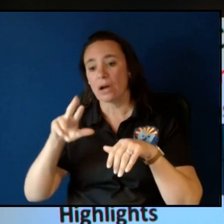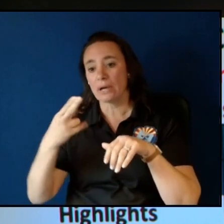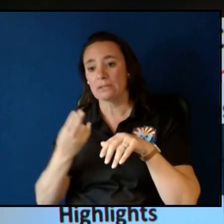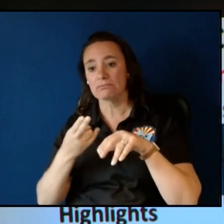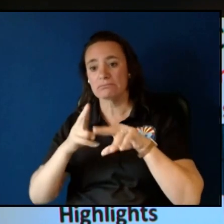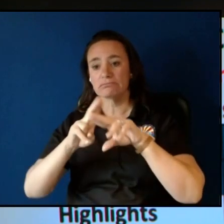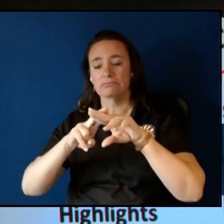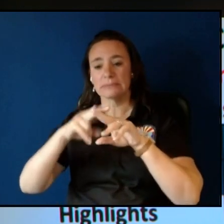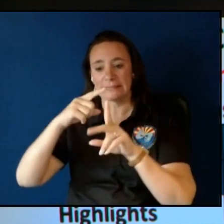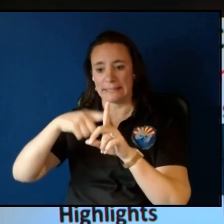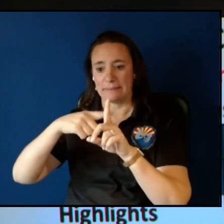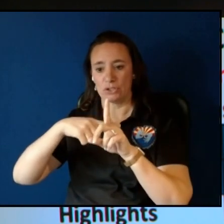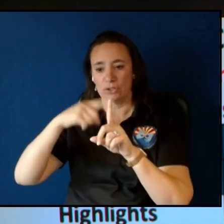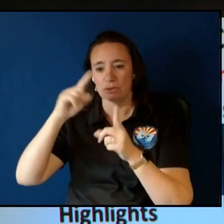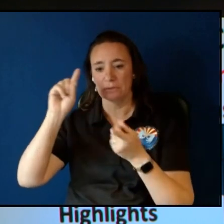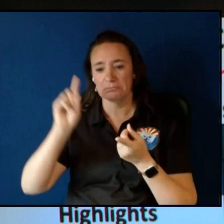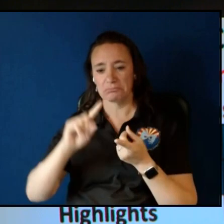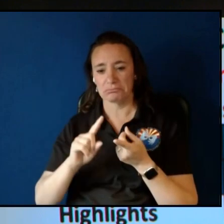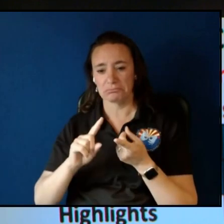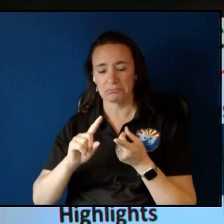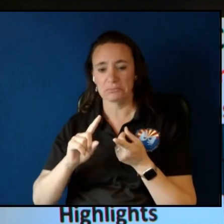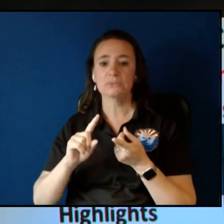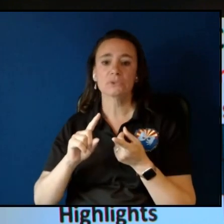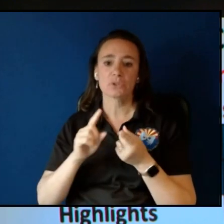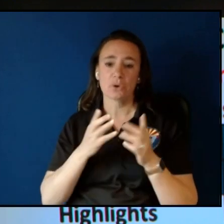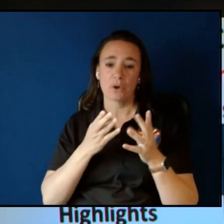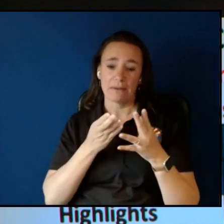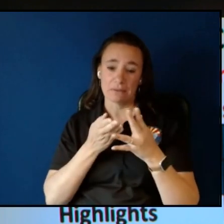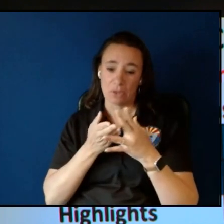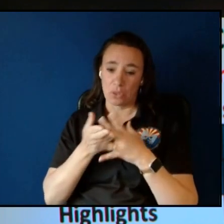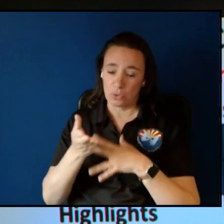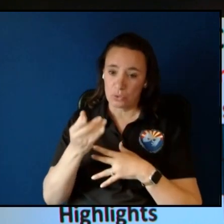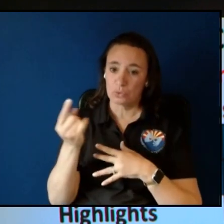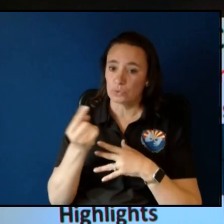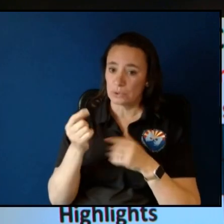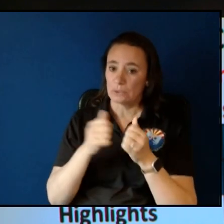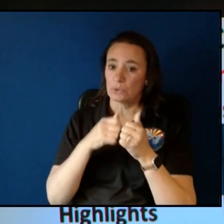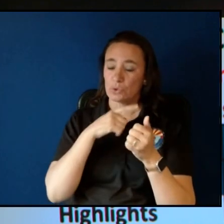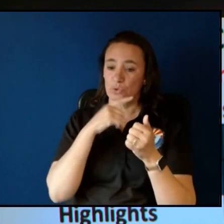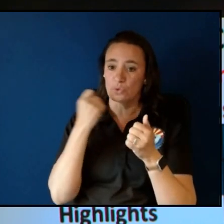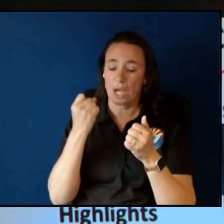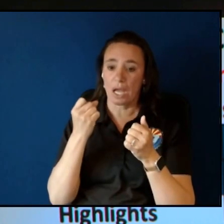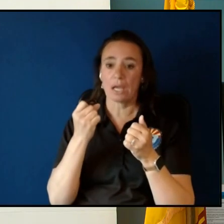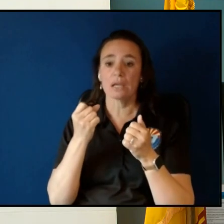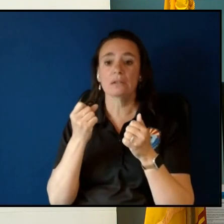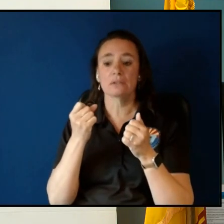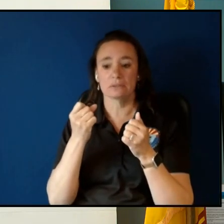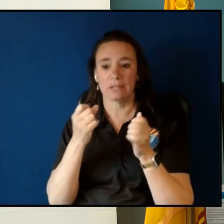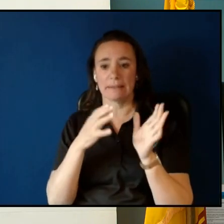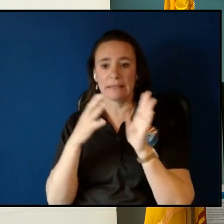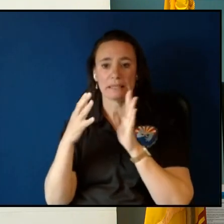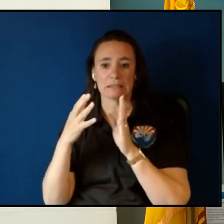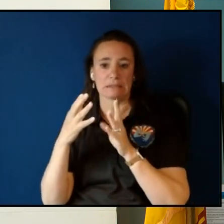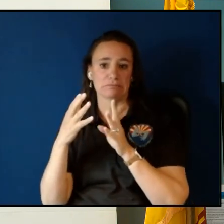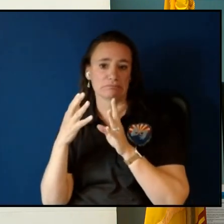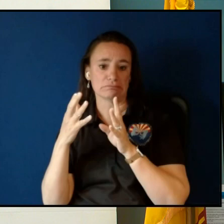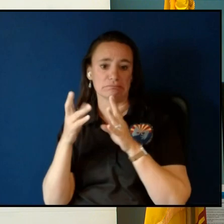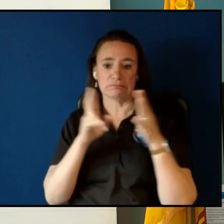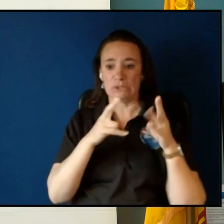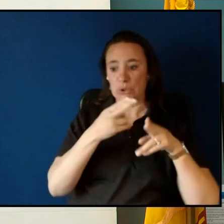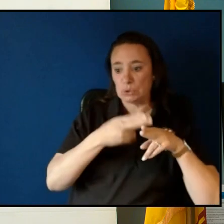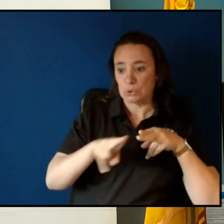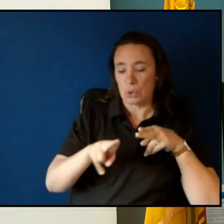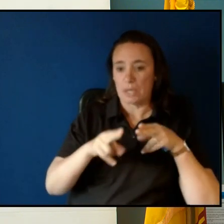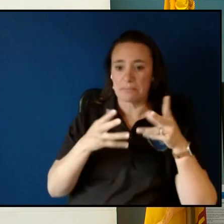down. So we just got to get through Tuesday with this dry period. Then we get back into a brief moist environment